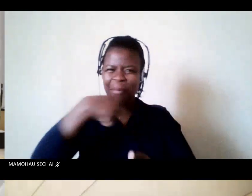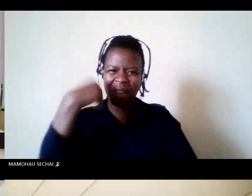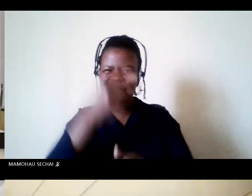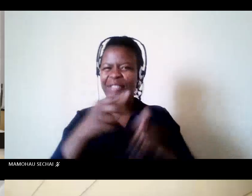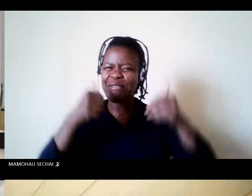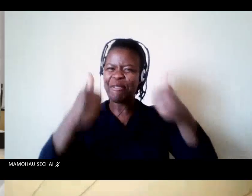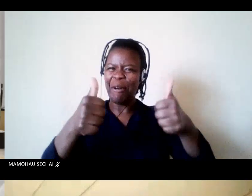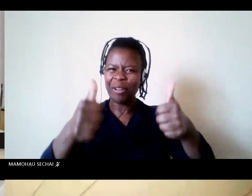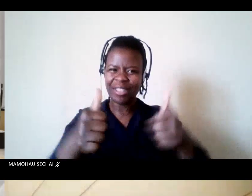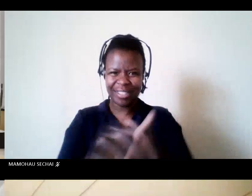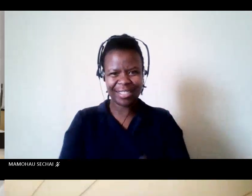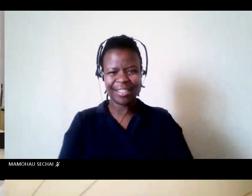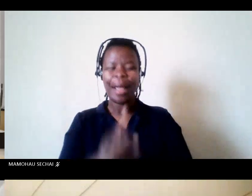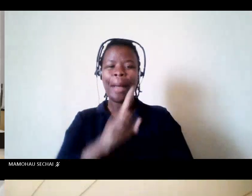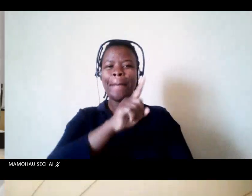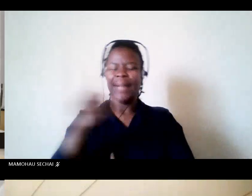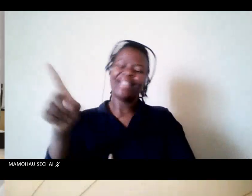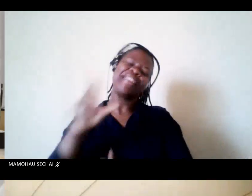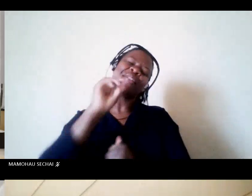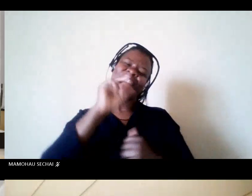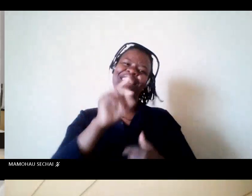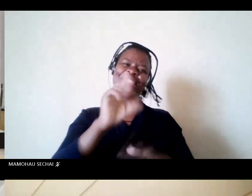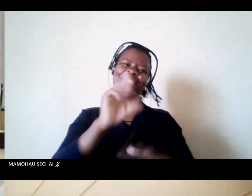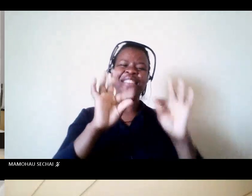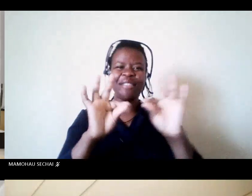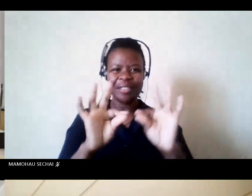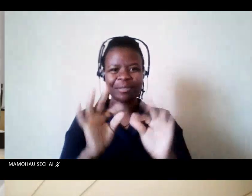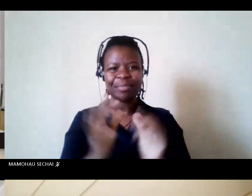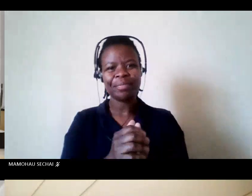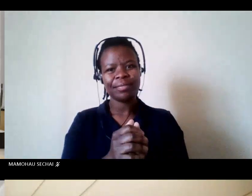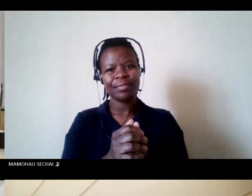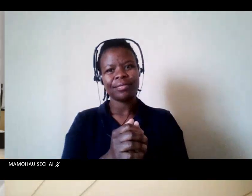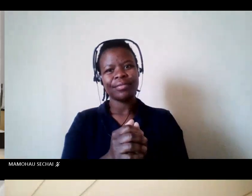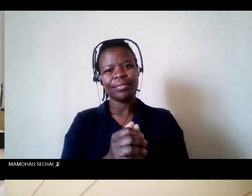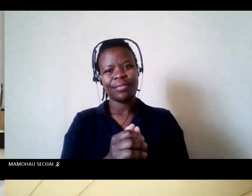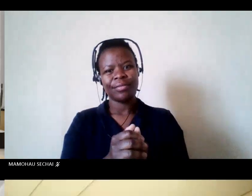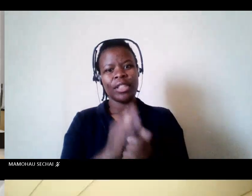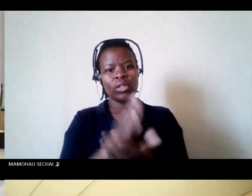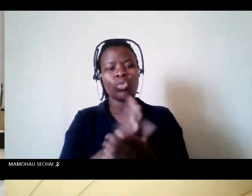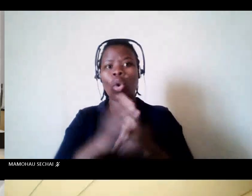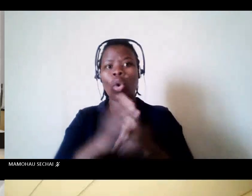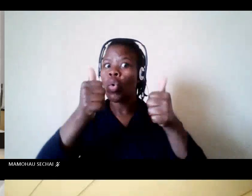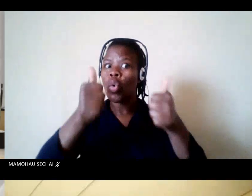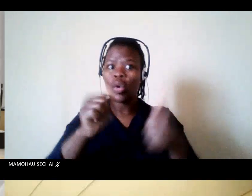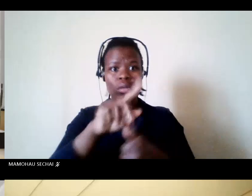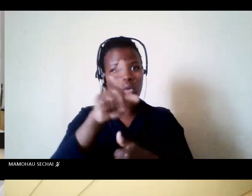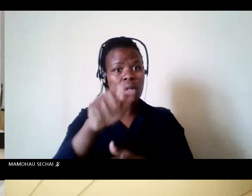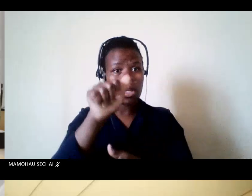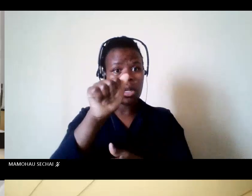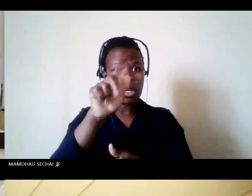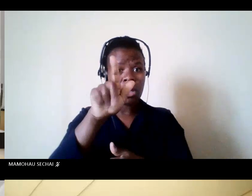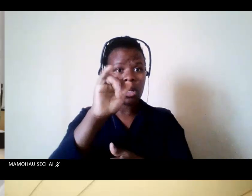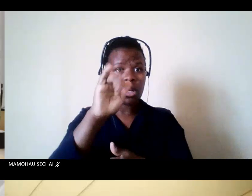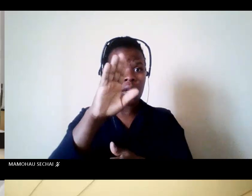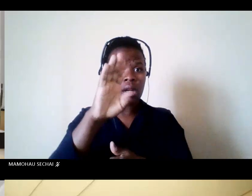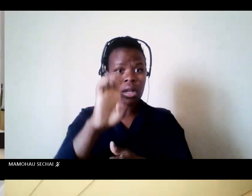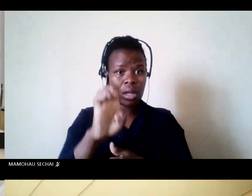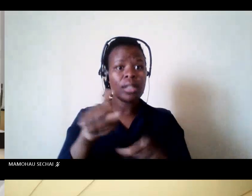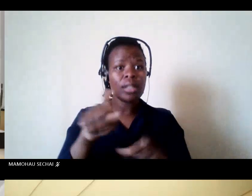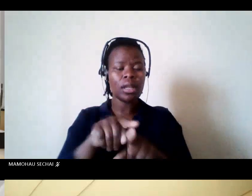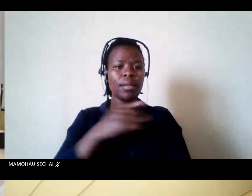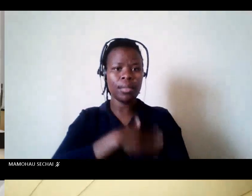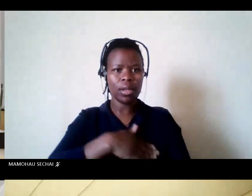No, but I invited both of. Okay. No, I just wanted to. Alice, that's a very good question, and I like the way Pearl answered